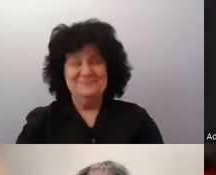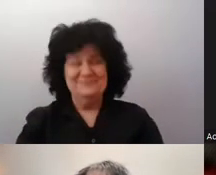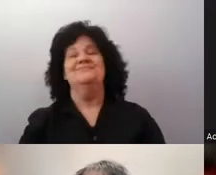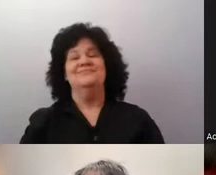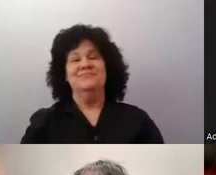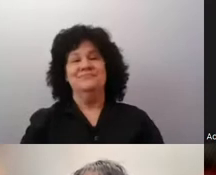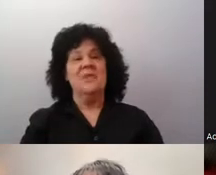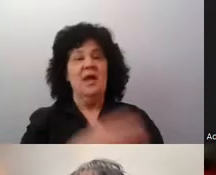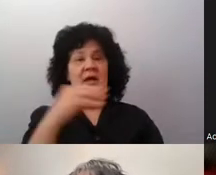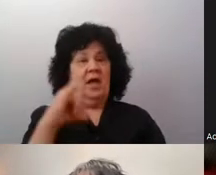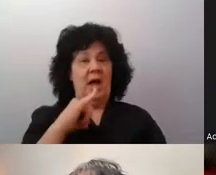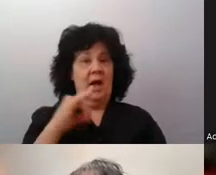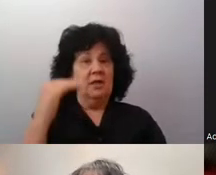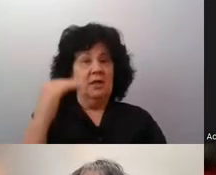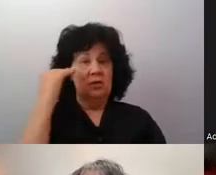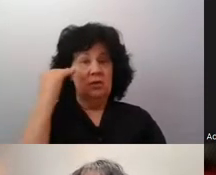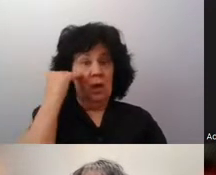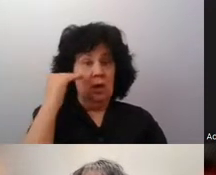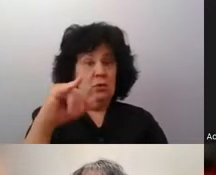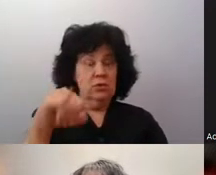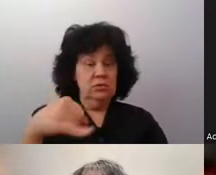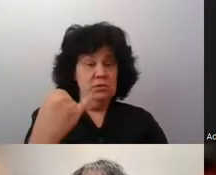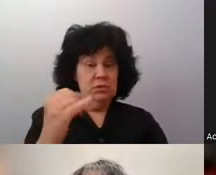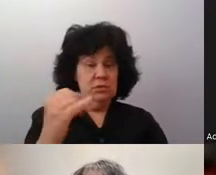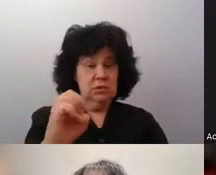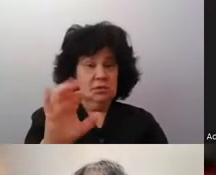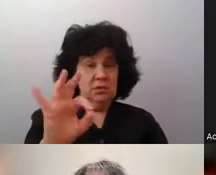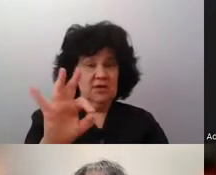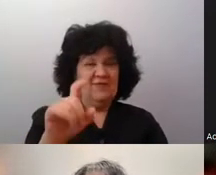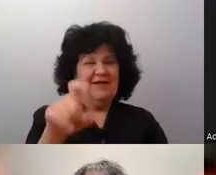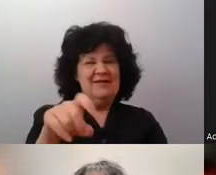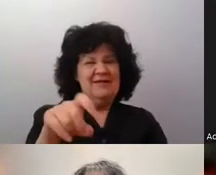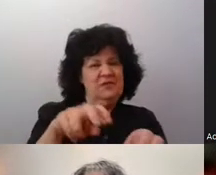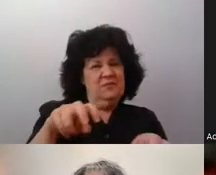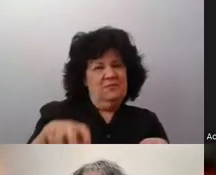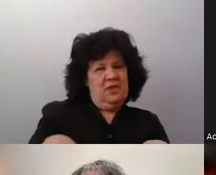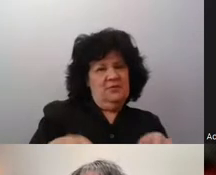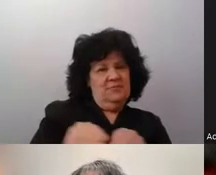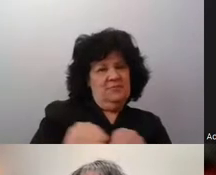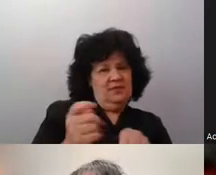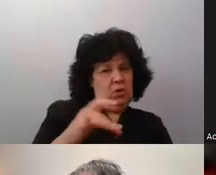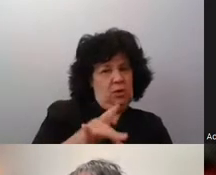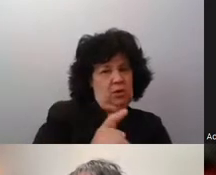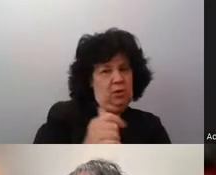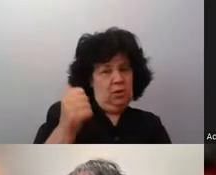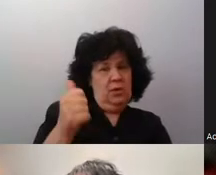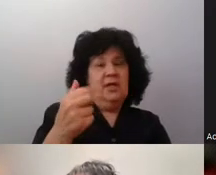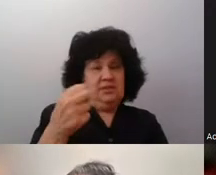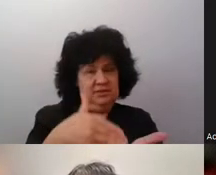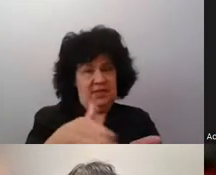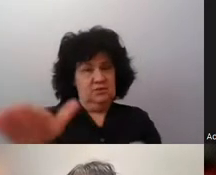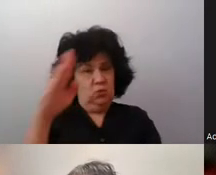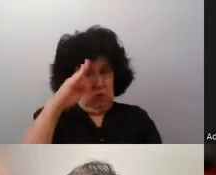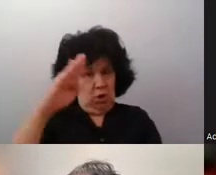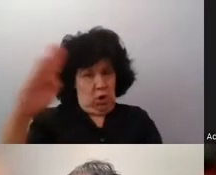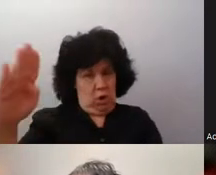Absolutely. And I know Jeff Kosis had to drop off earlier today, but he just sends his regards to all of you.